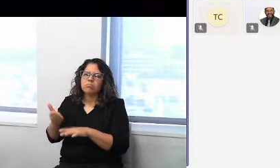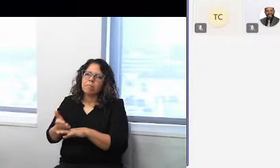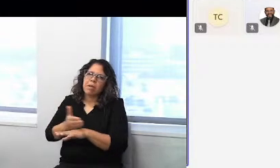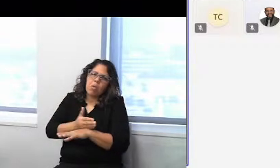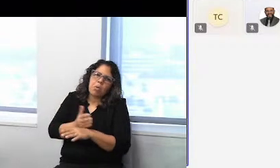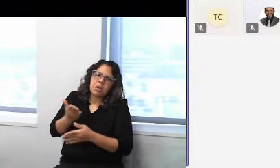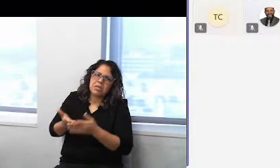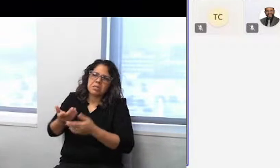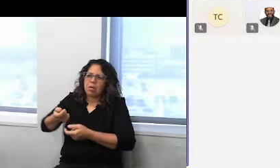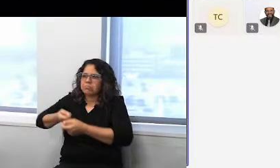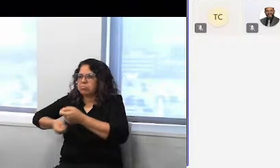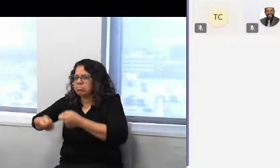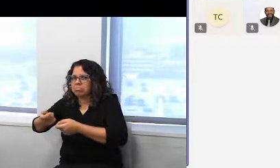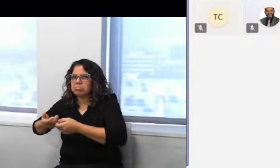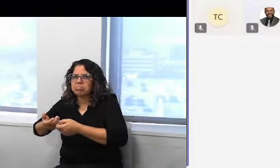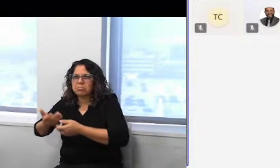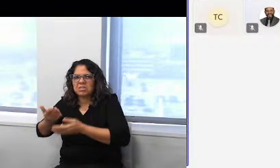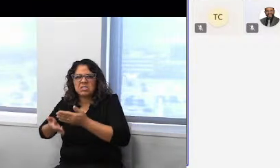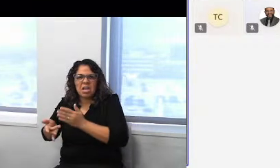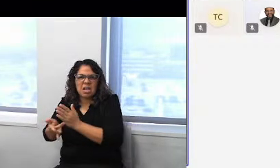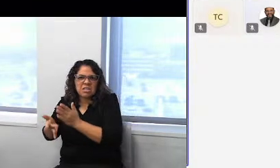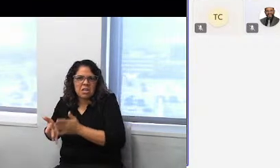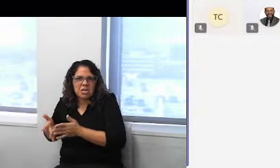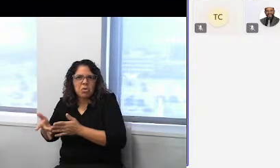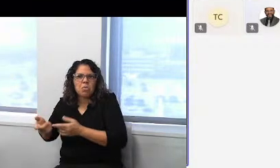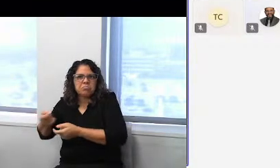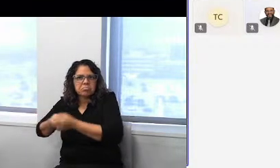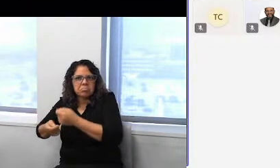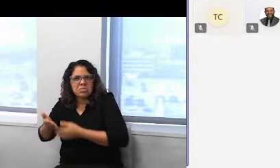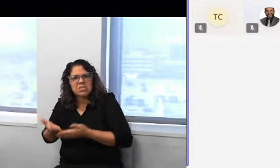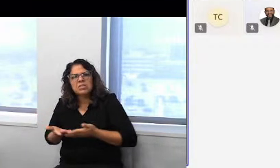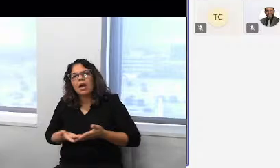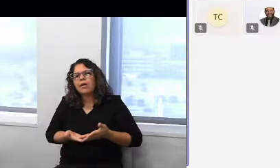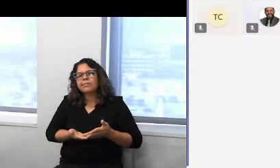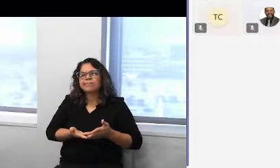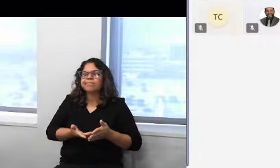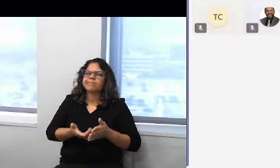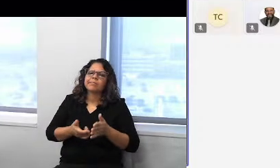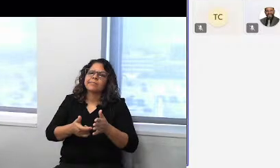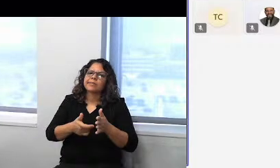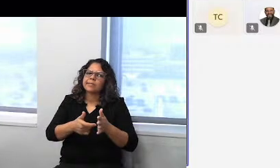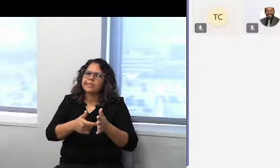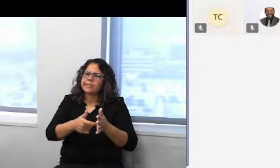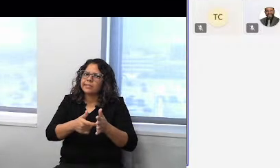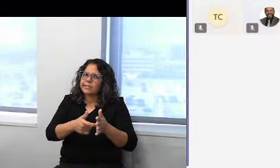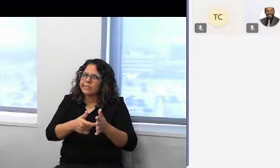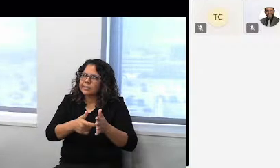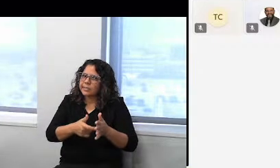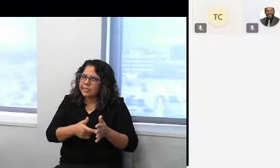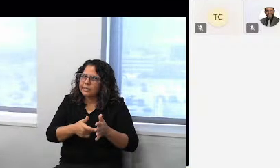minimal technical requirements overall may be less stringent